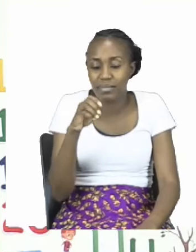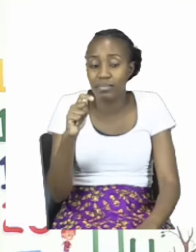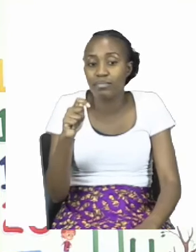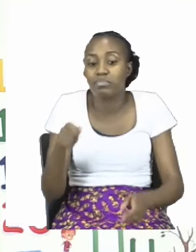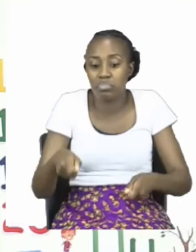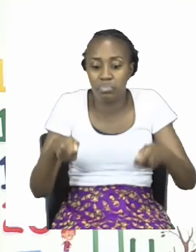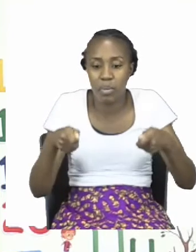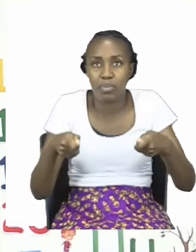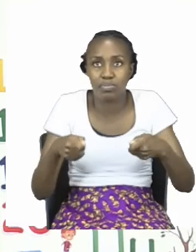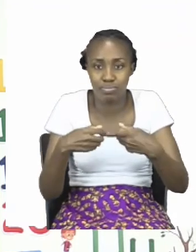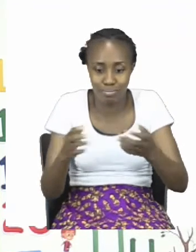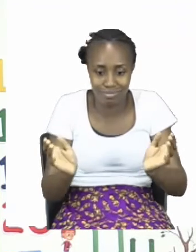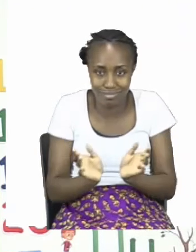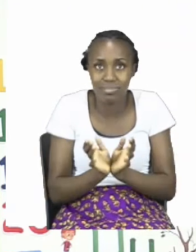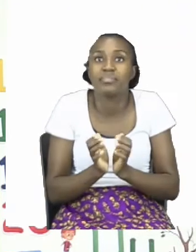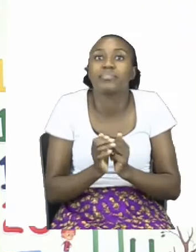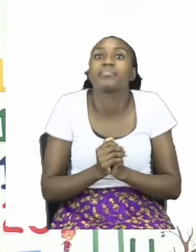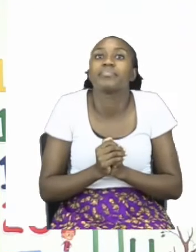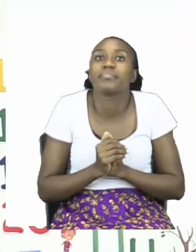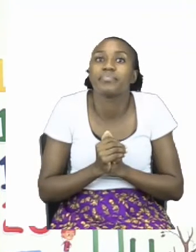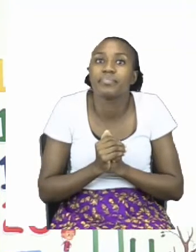Pot. Very good.